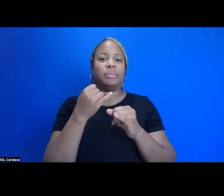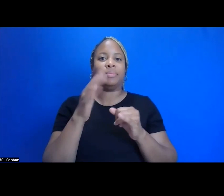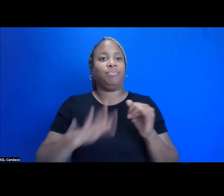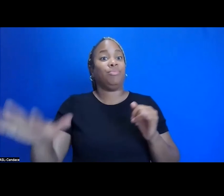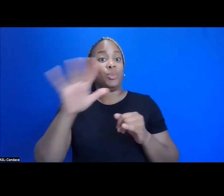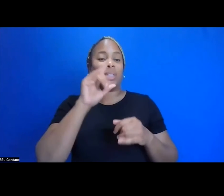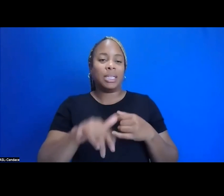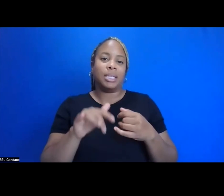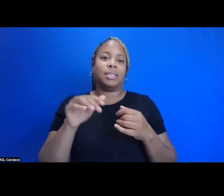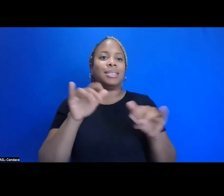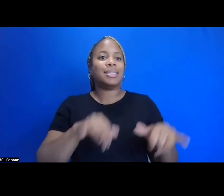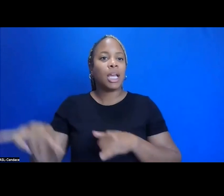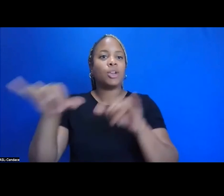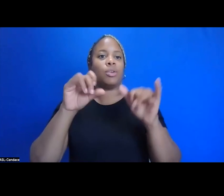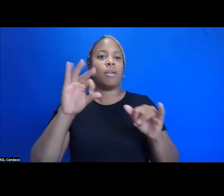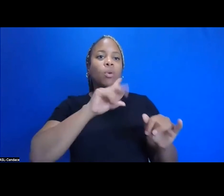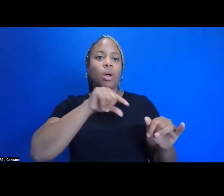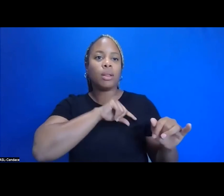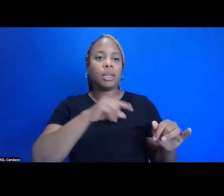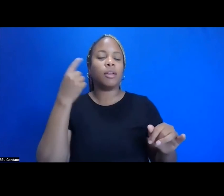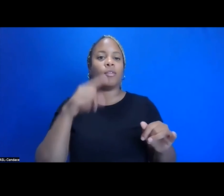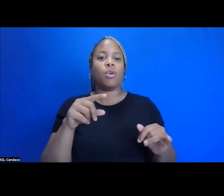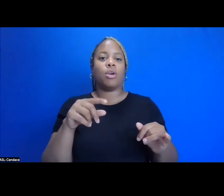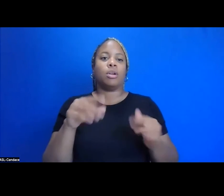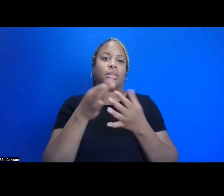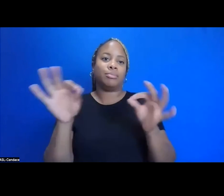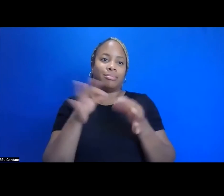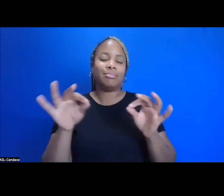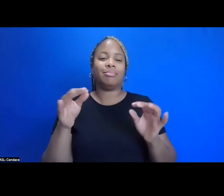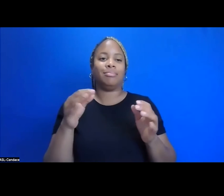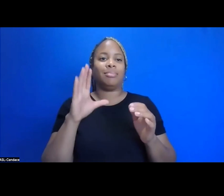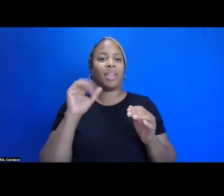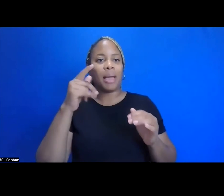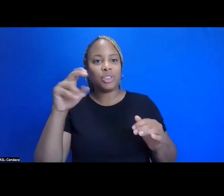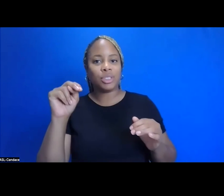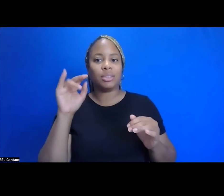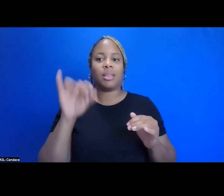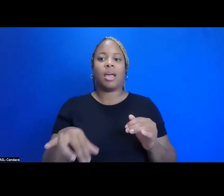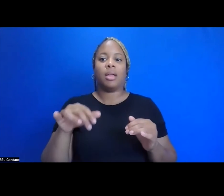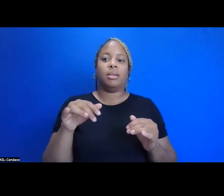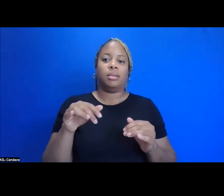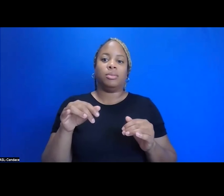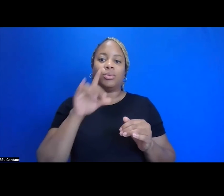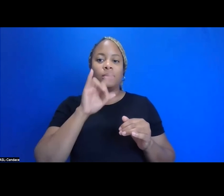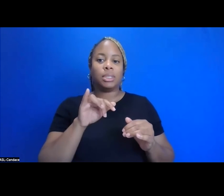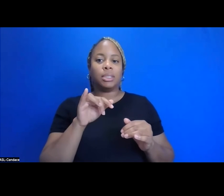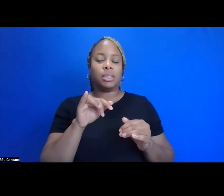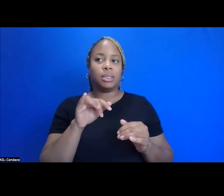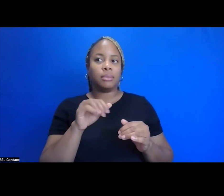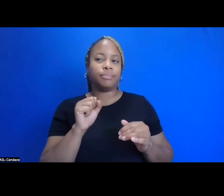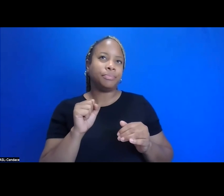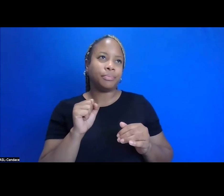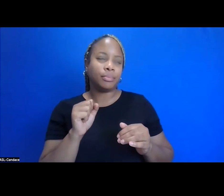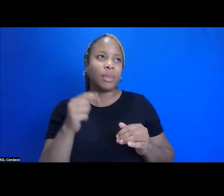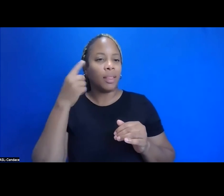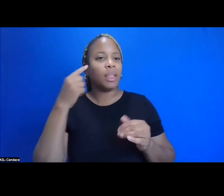really is a standard of quality for descriptive subtitles or captions. There are certain, I